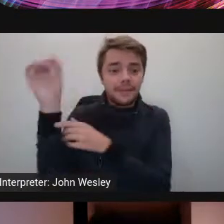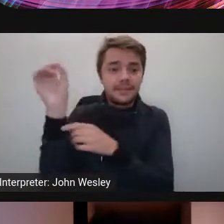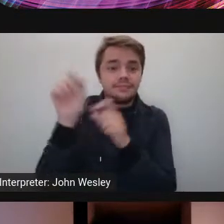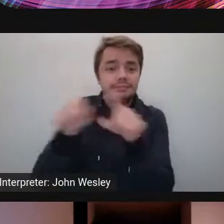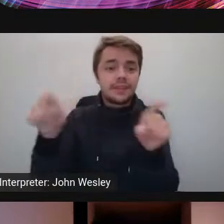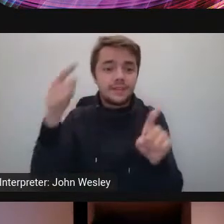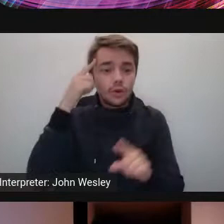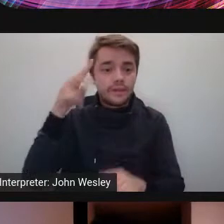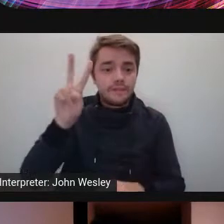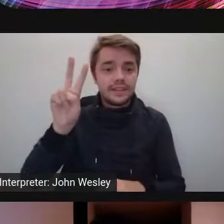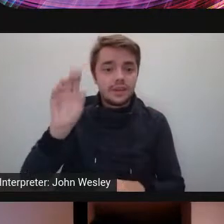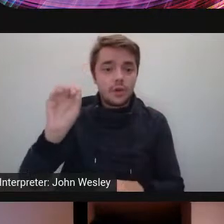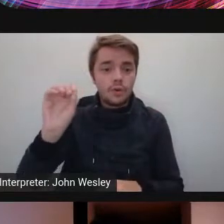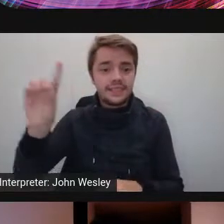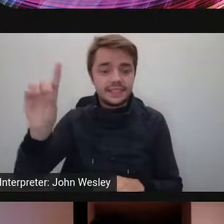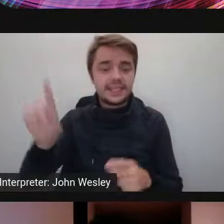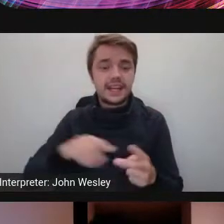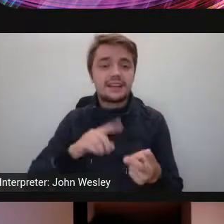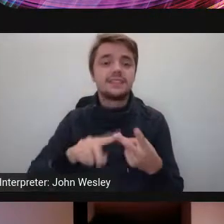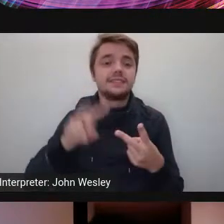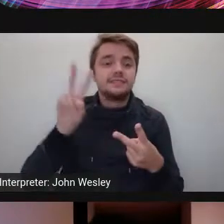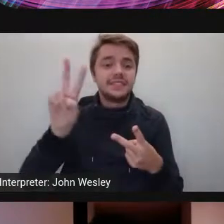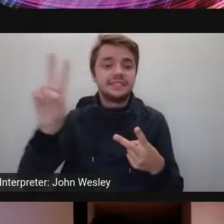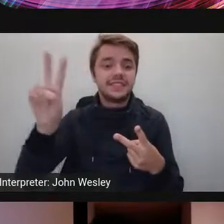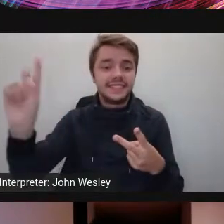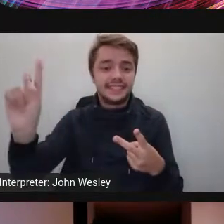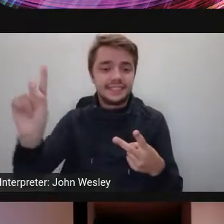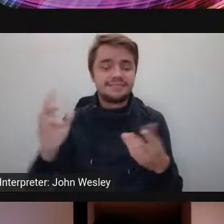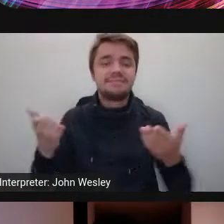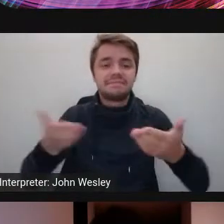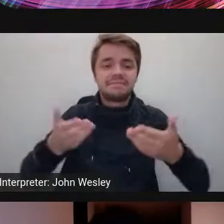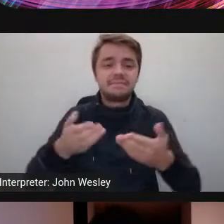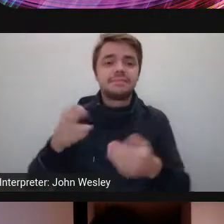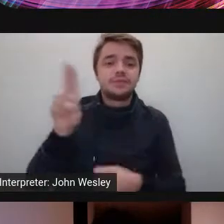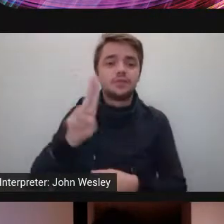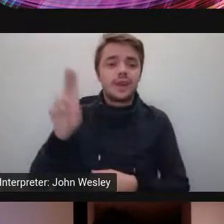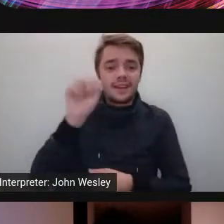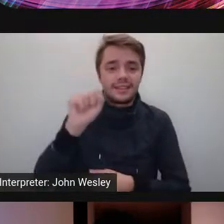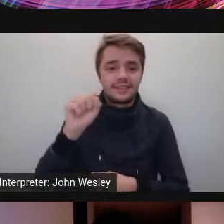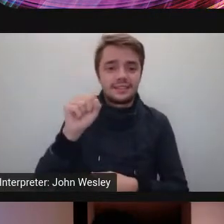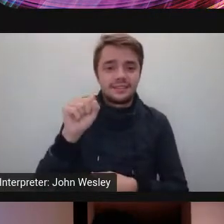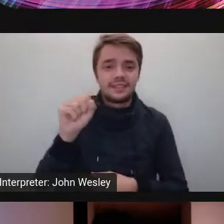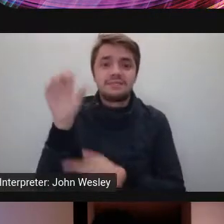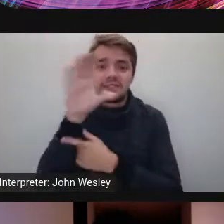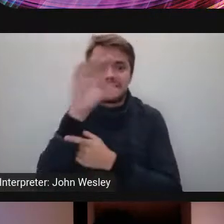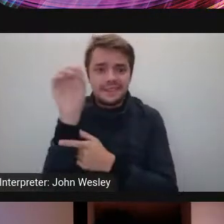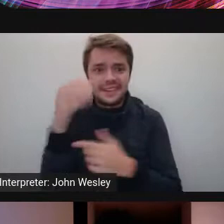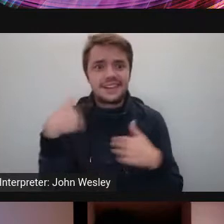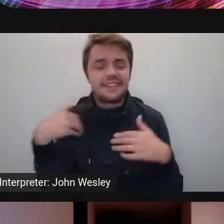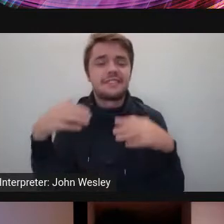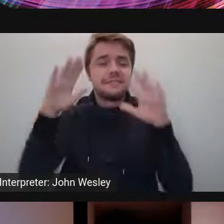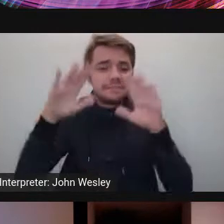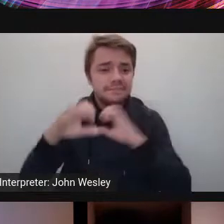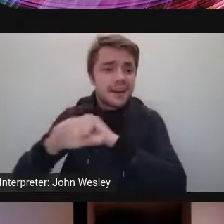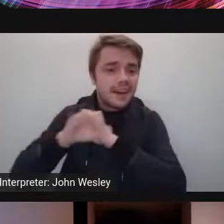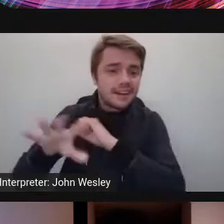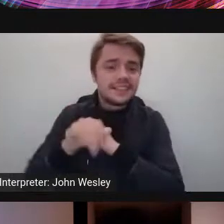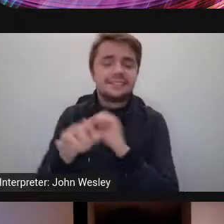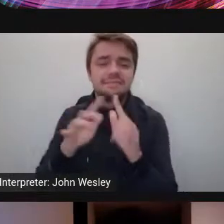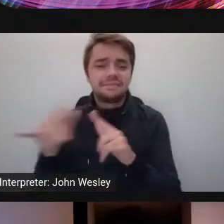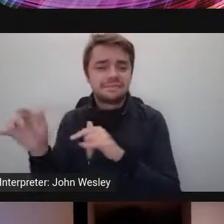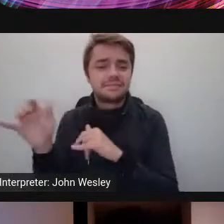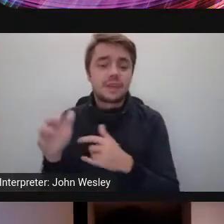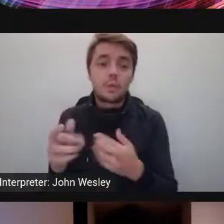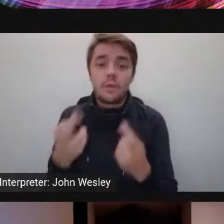and DVD here in the US, mm-hmm. and they have the marketing machine behind it. So, and hopefully that's just